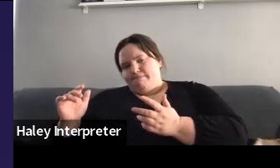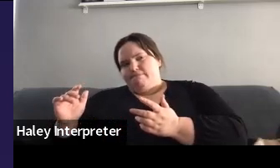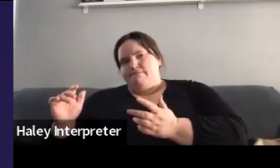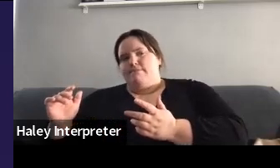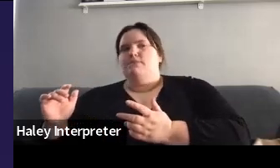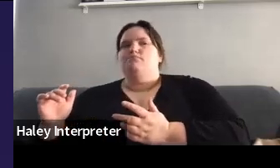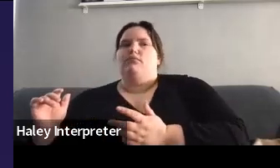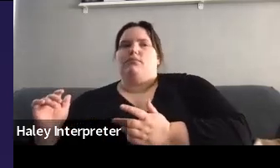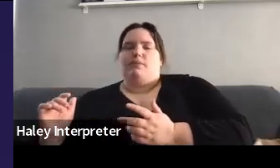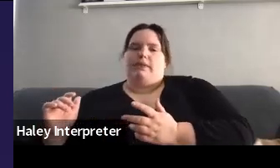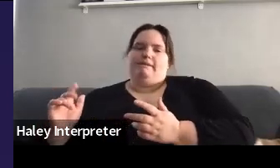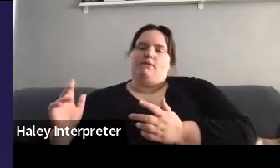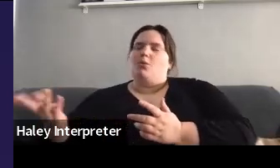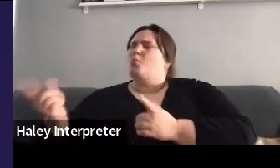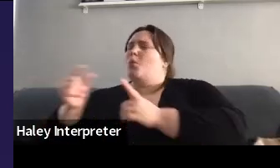what was the word?